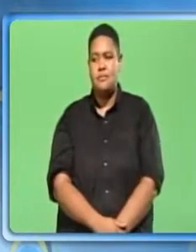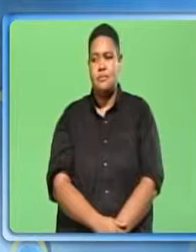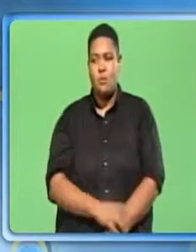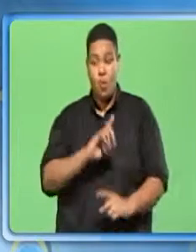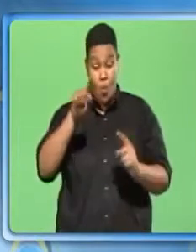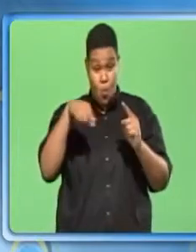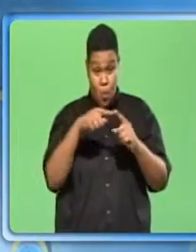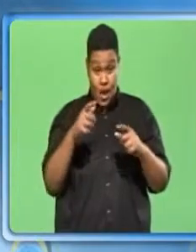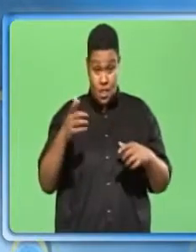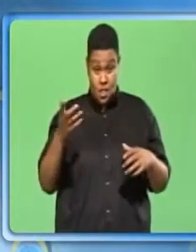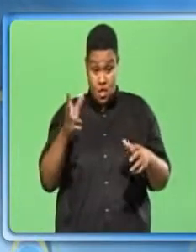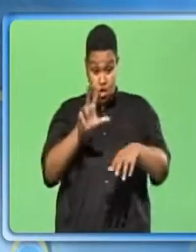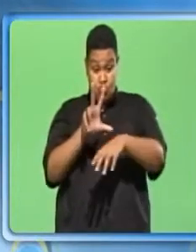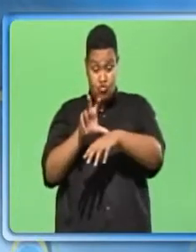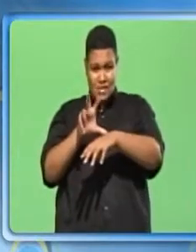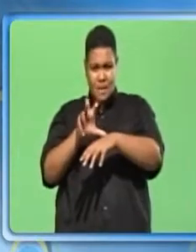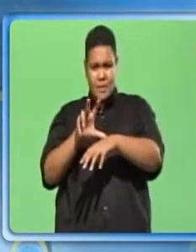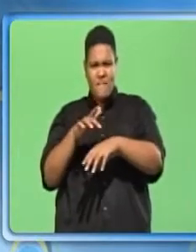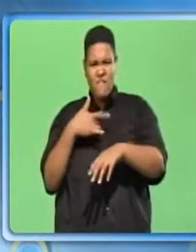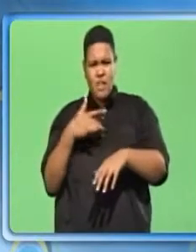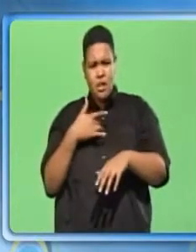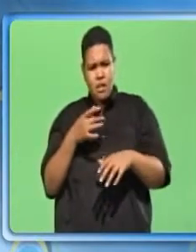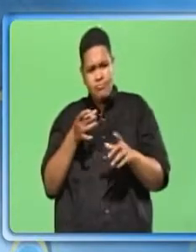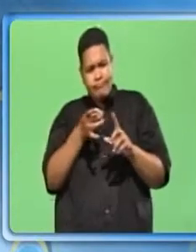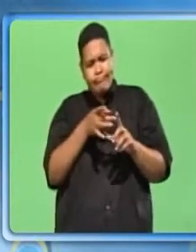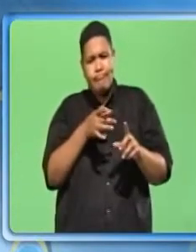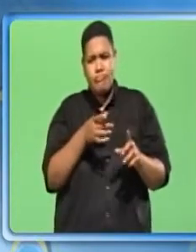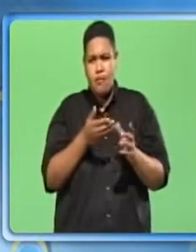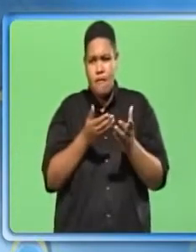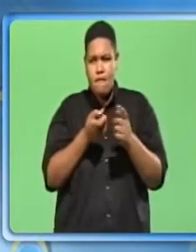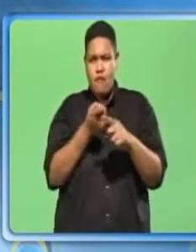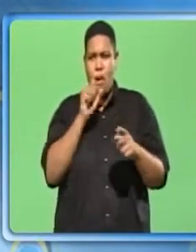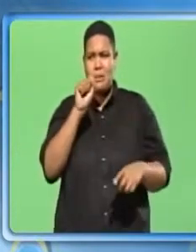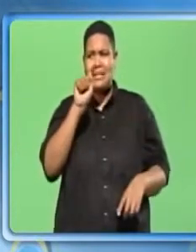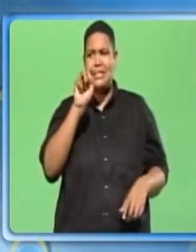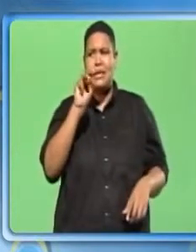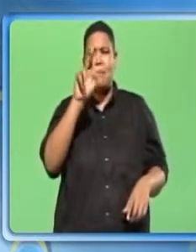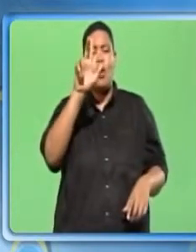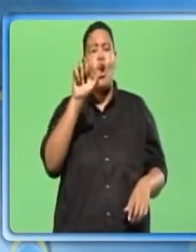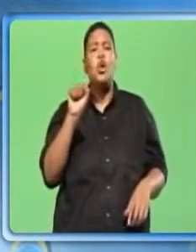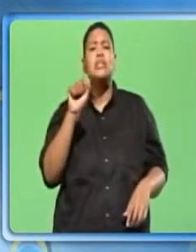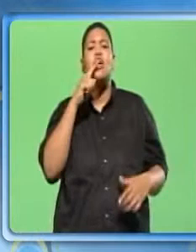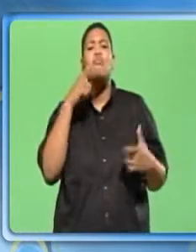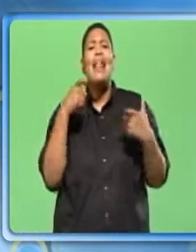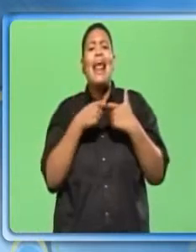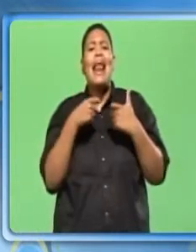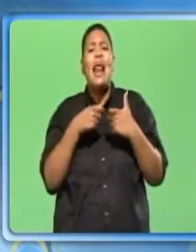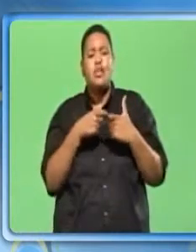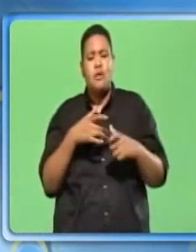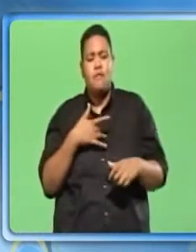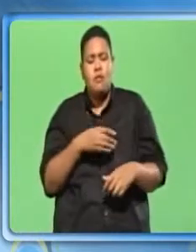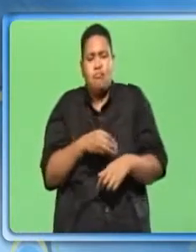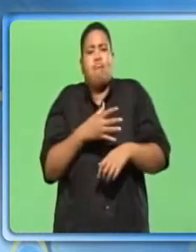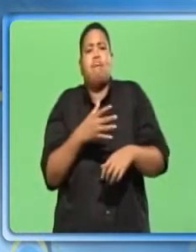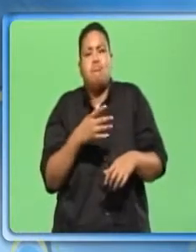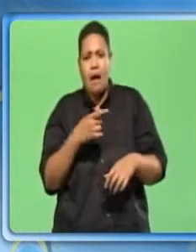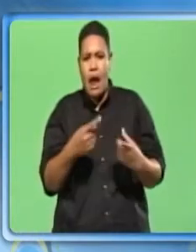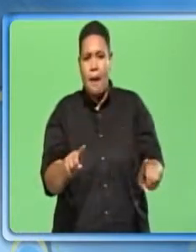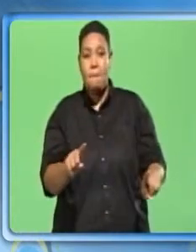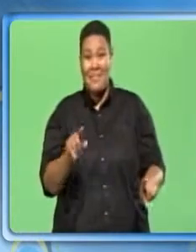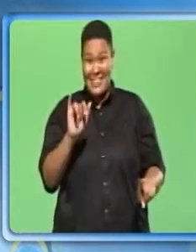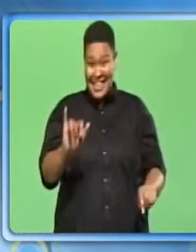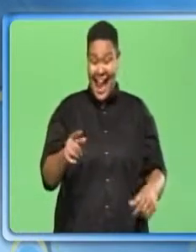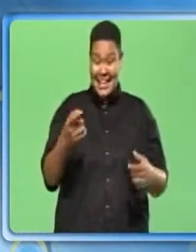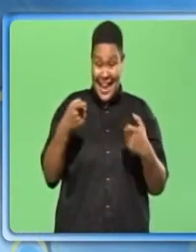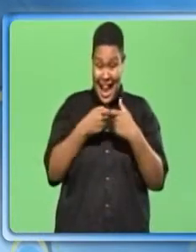When the receptors are stimulated by a stimulus, an electrical impulse is generated.